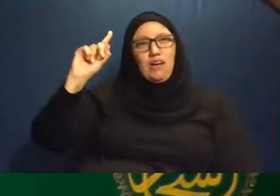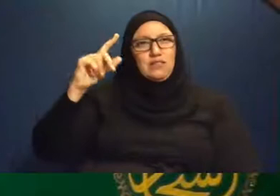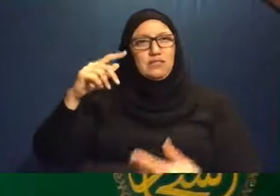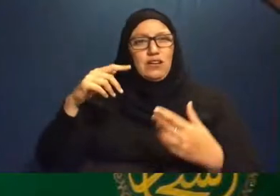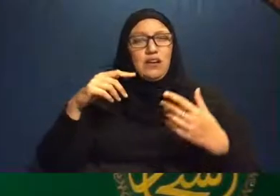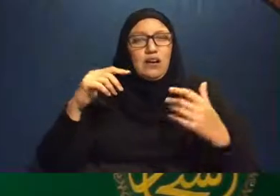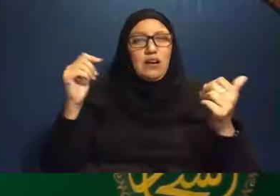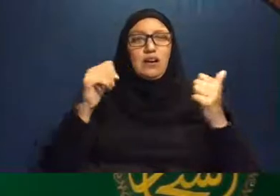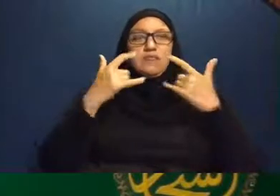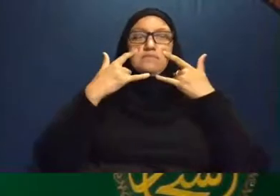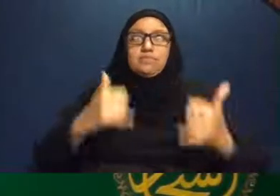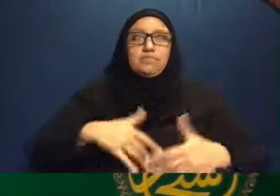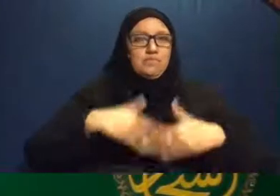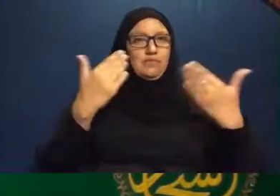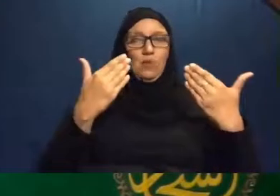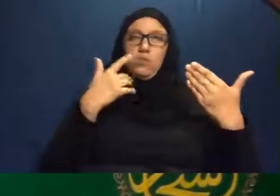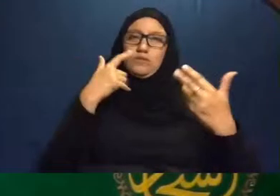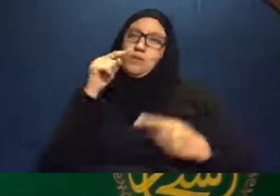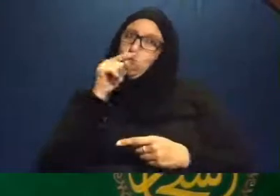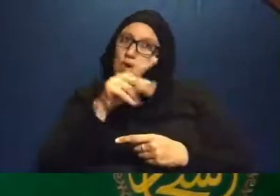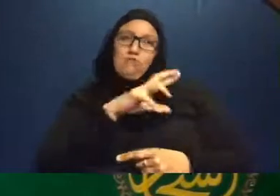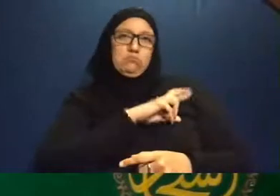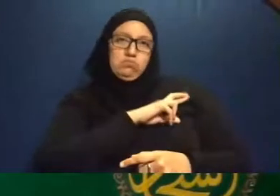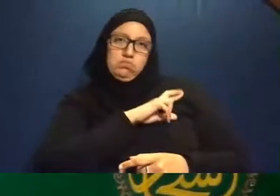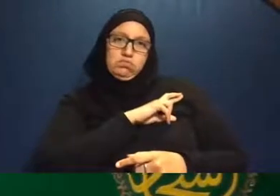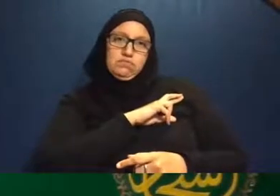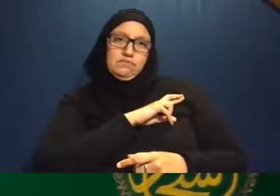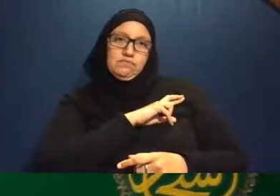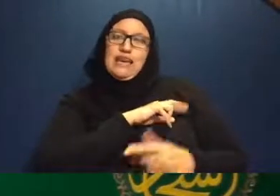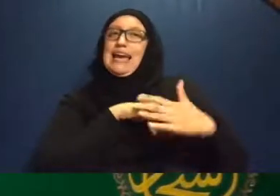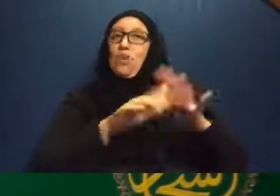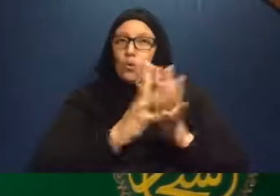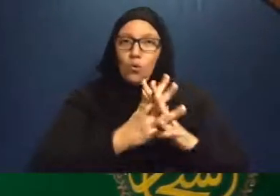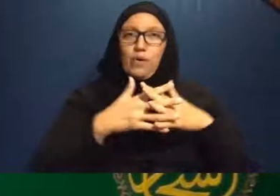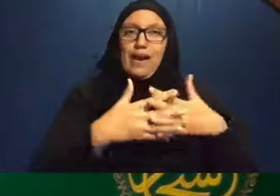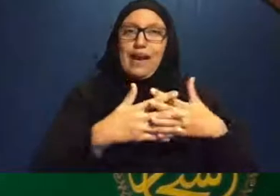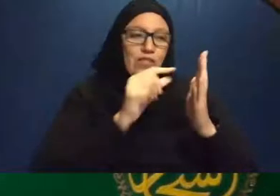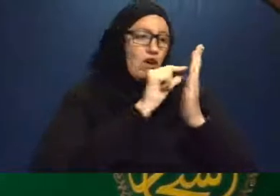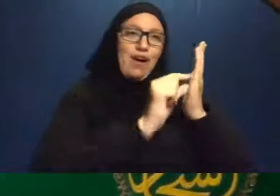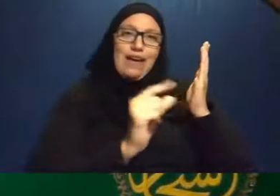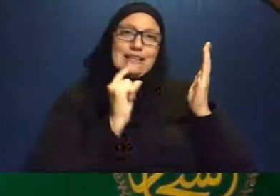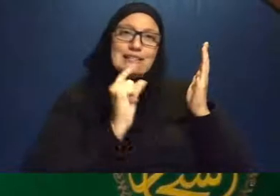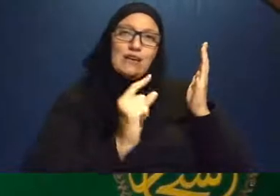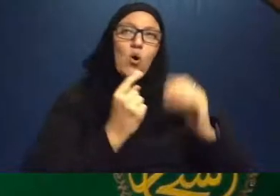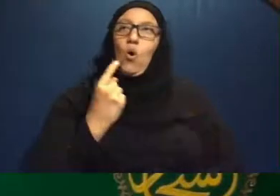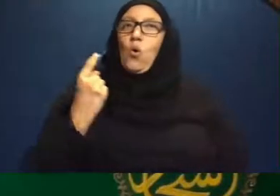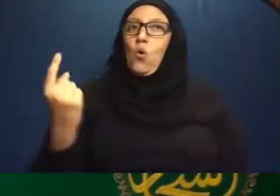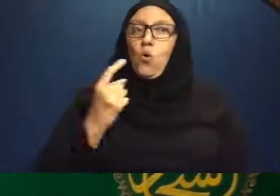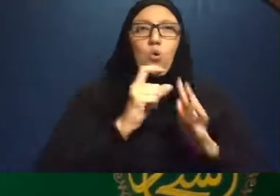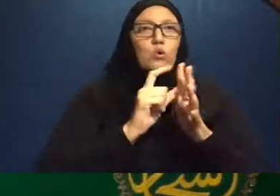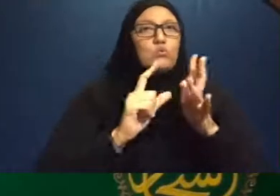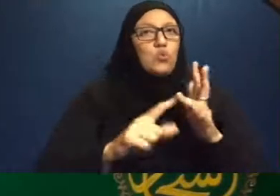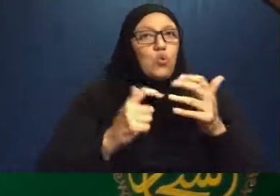already responsible. Let me explain the meaning of an ayah in Surah Al-An'am. God says that those who told you that if you do